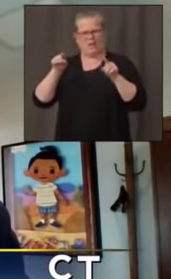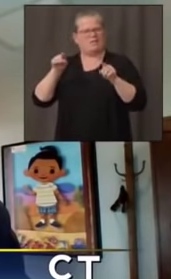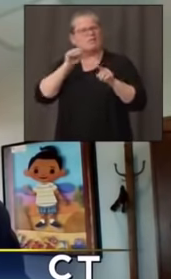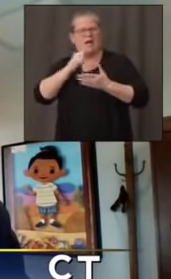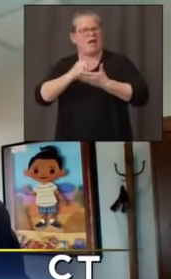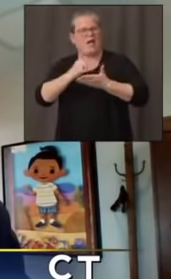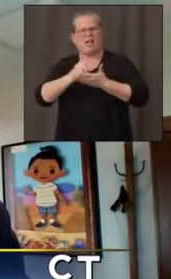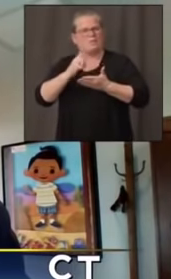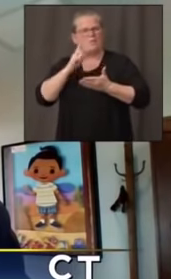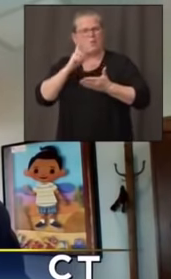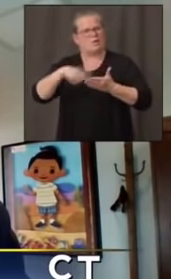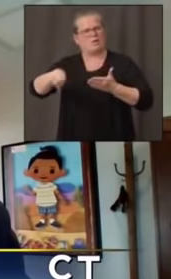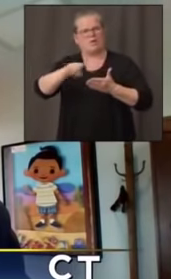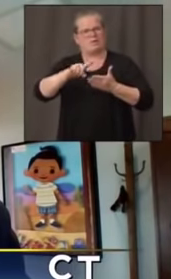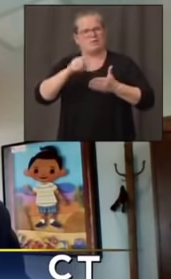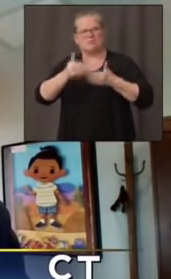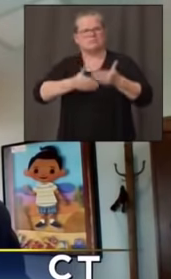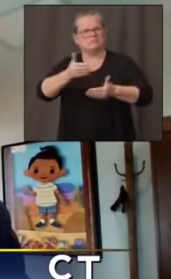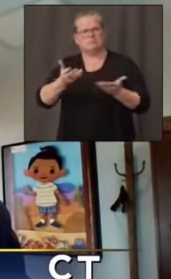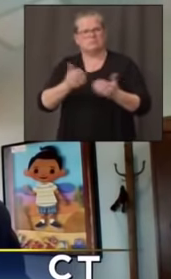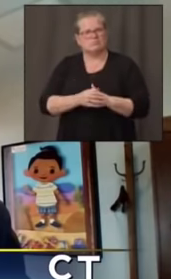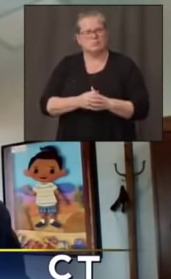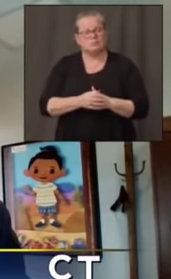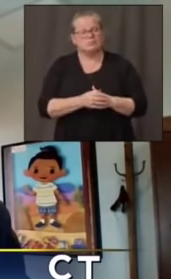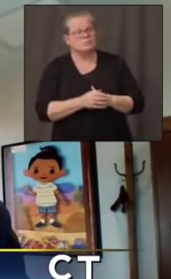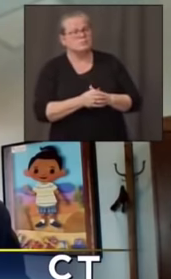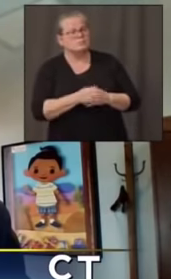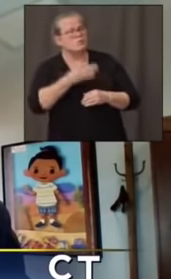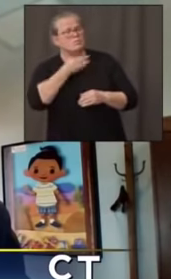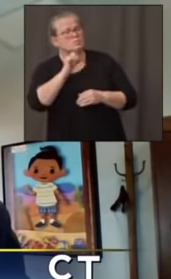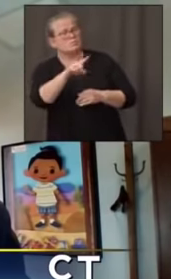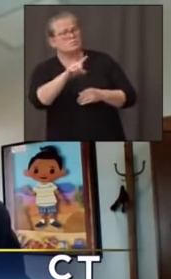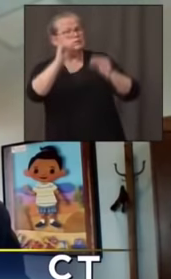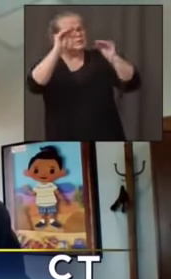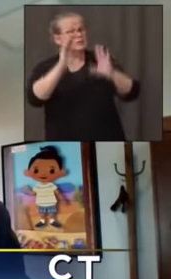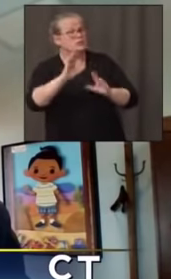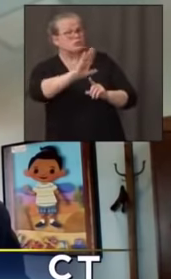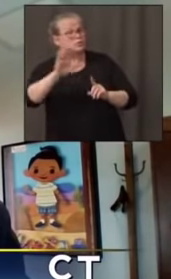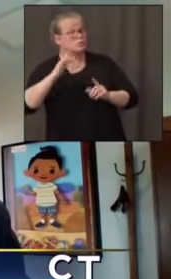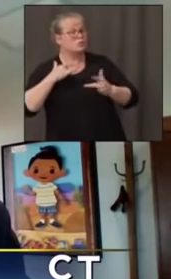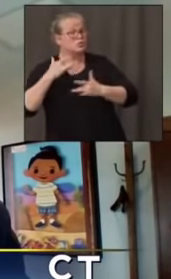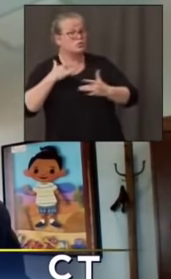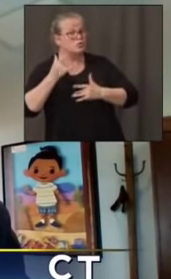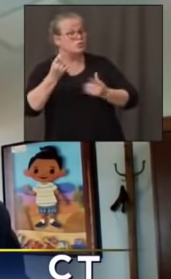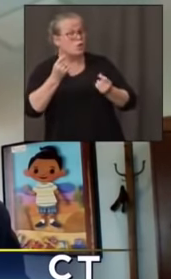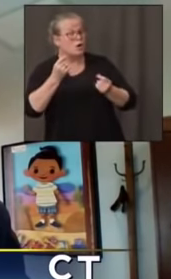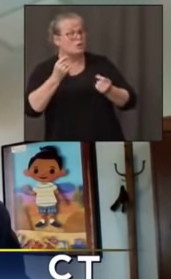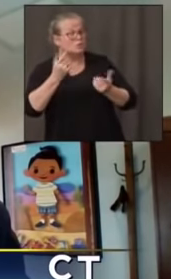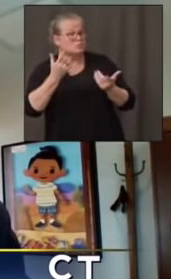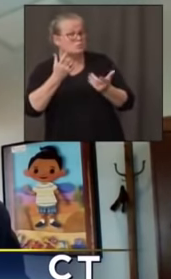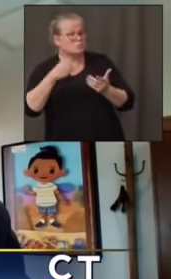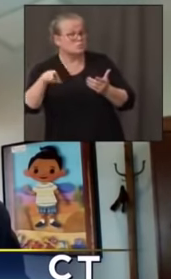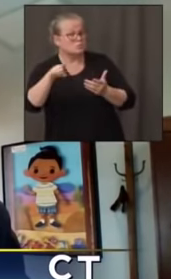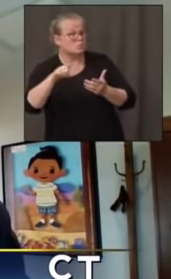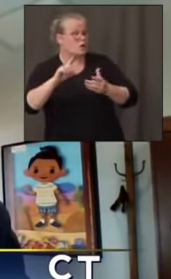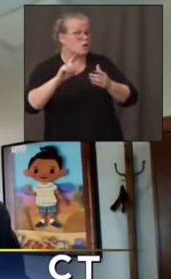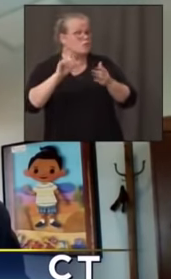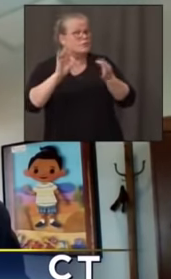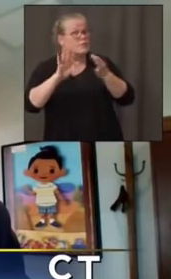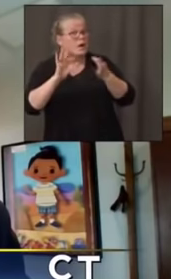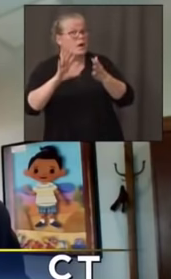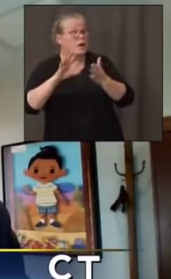Specifically, locally, what are you hearing from some of the teachers as far as their concerns about being close to